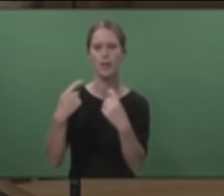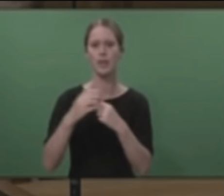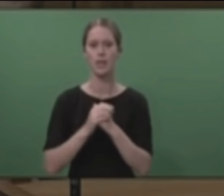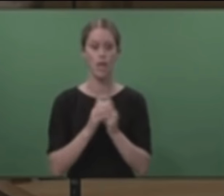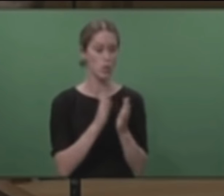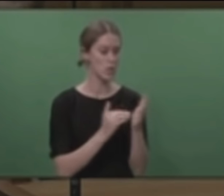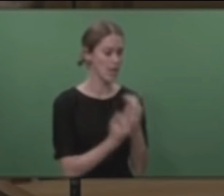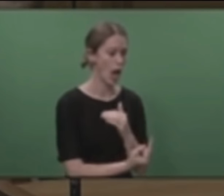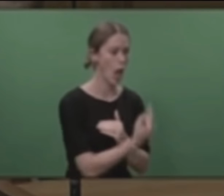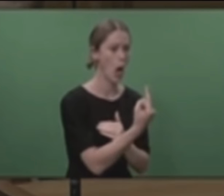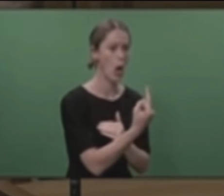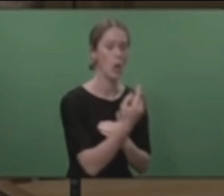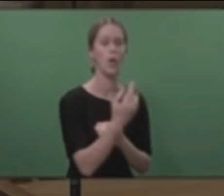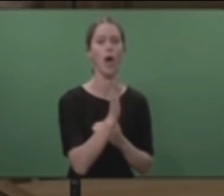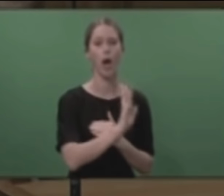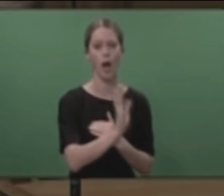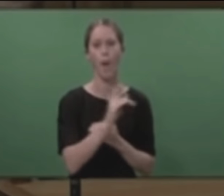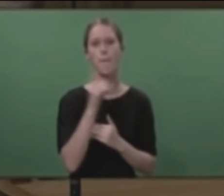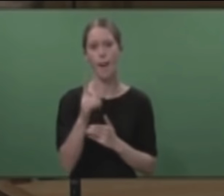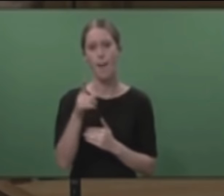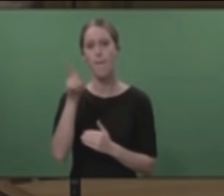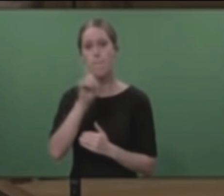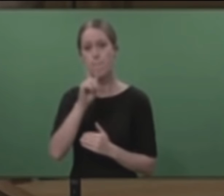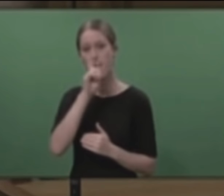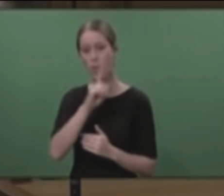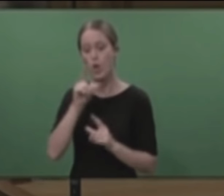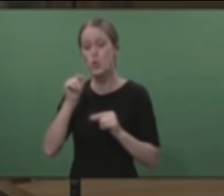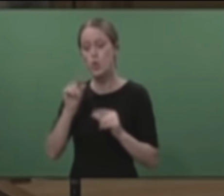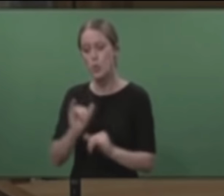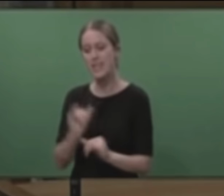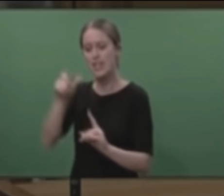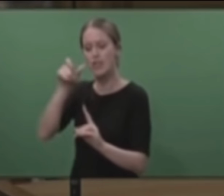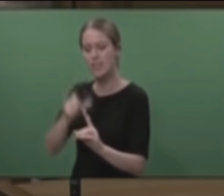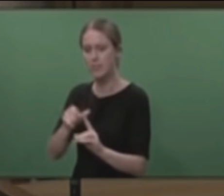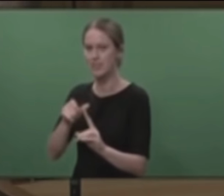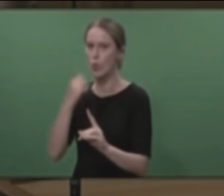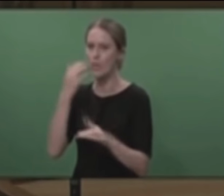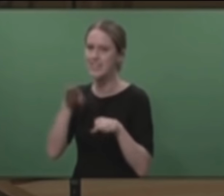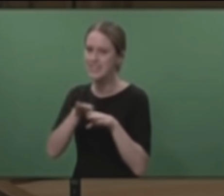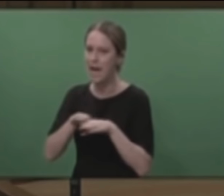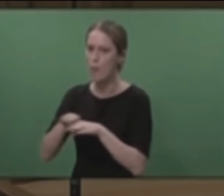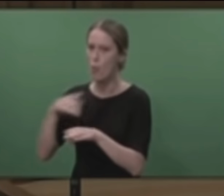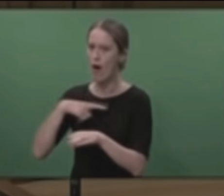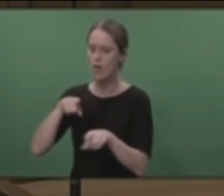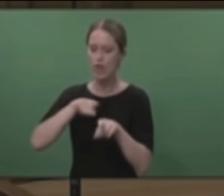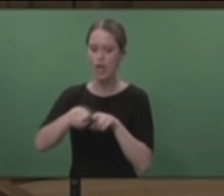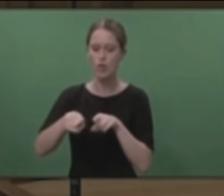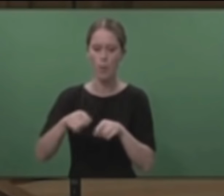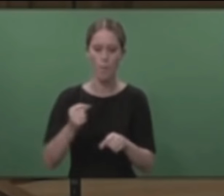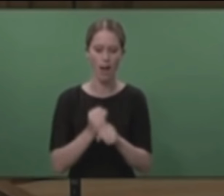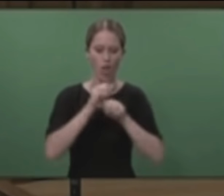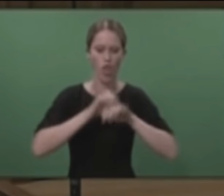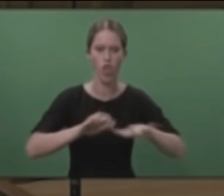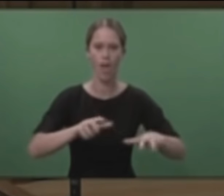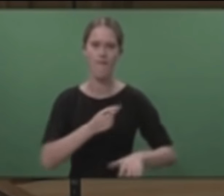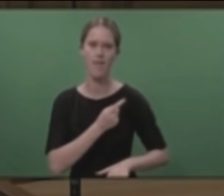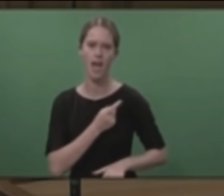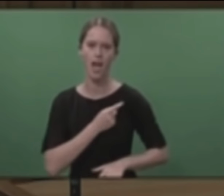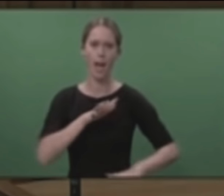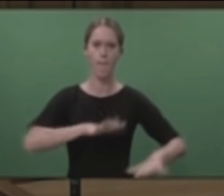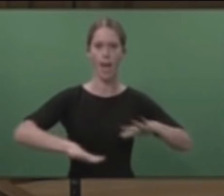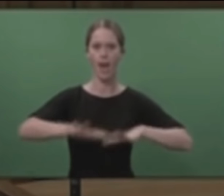yet the terrorist formula always remains the same. Whenever terror strikes, it seeks to create or provoke fear and